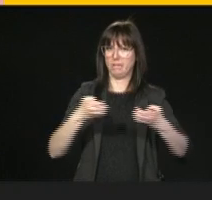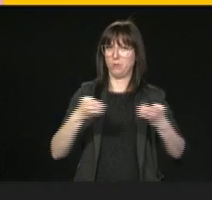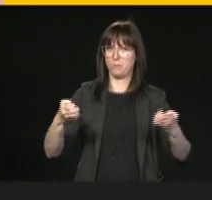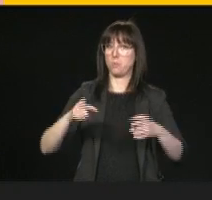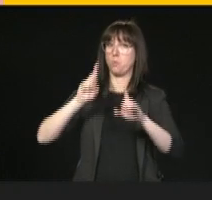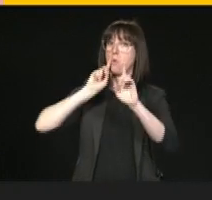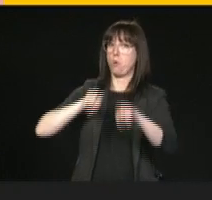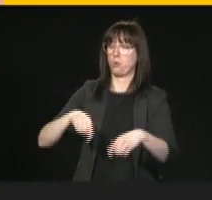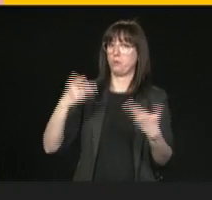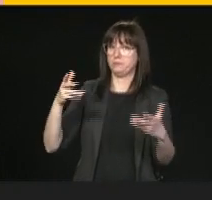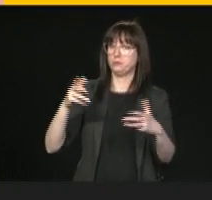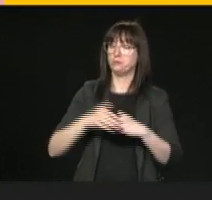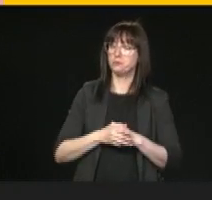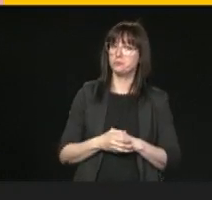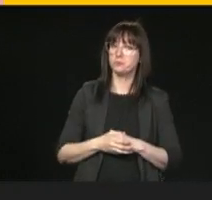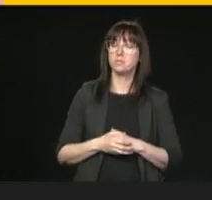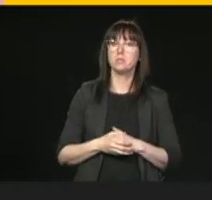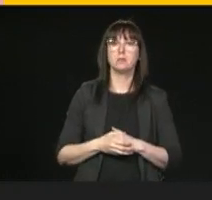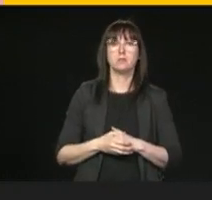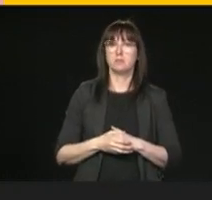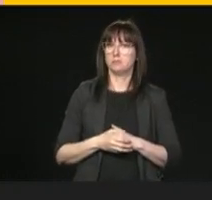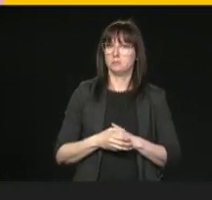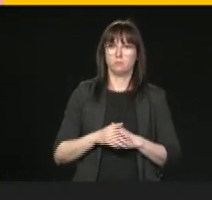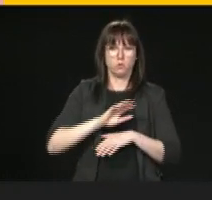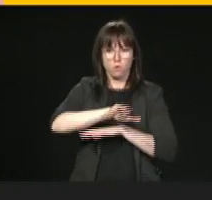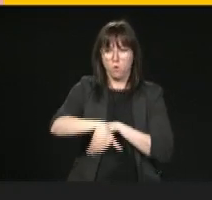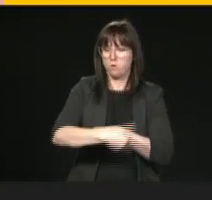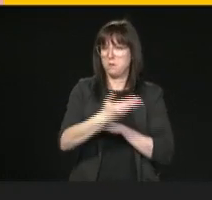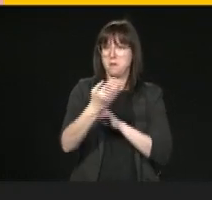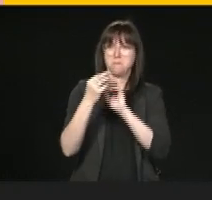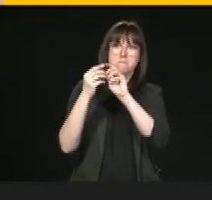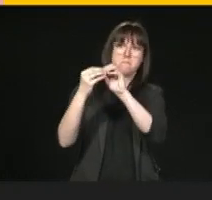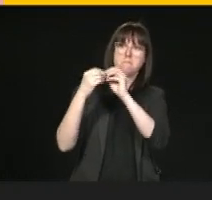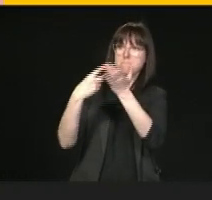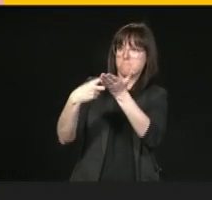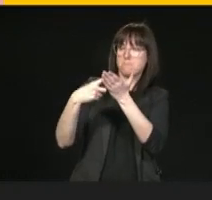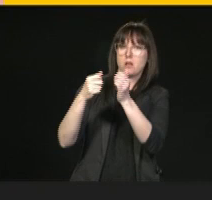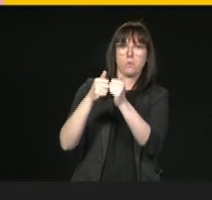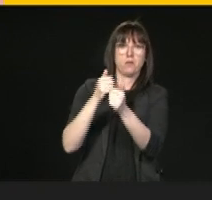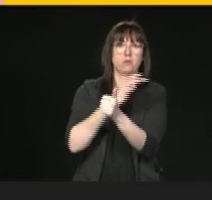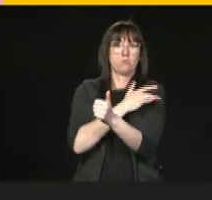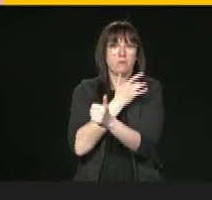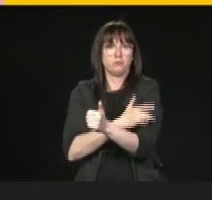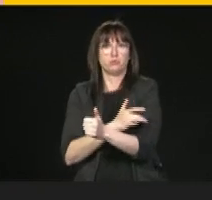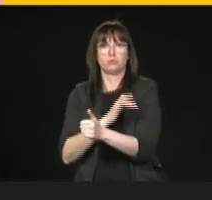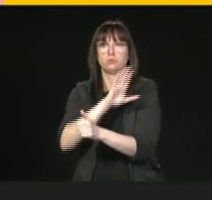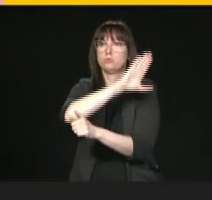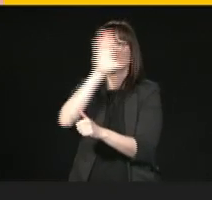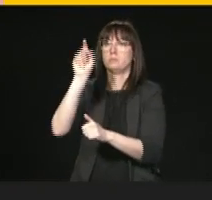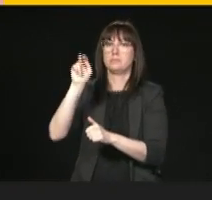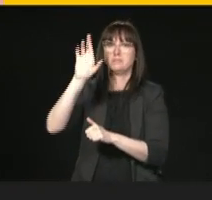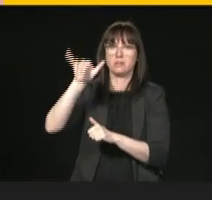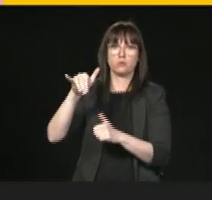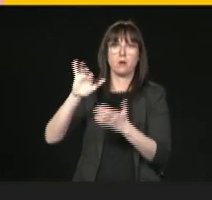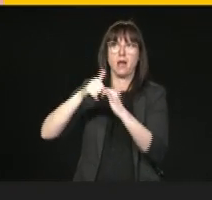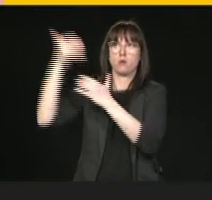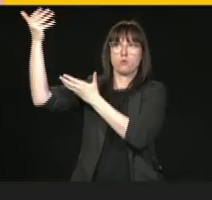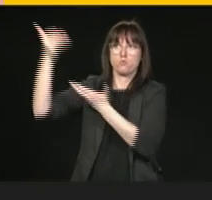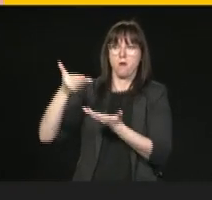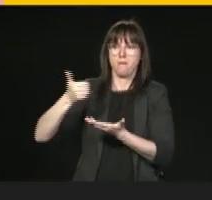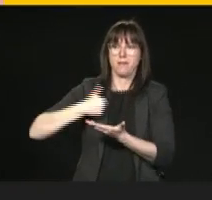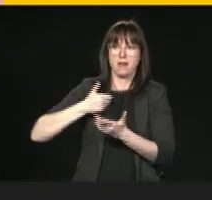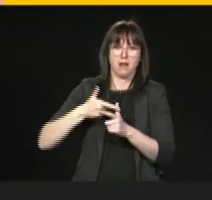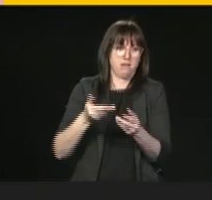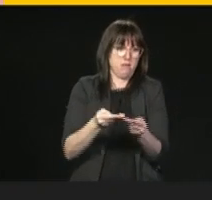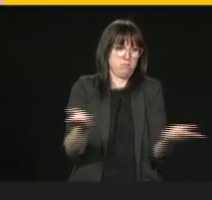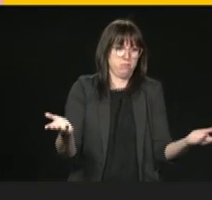night, obviously, with our provincial territorial colleagues to get the equipment into Canada. And I can't give you an exact time or date for all of the